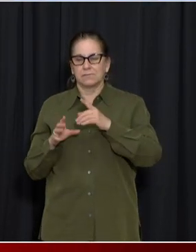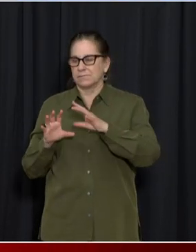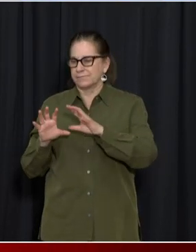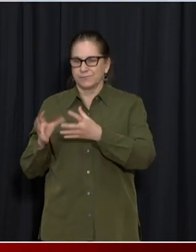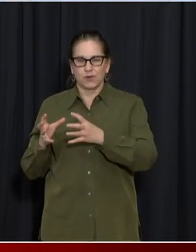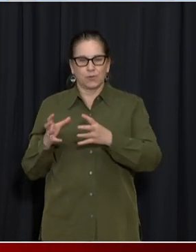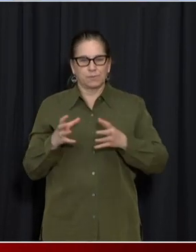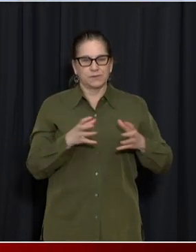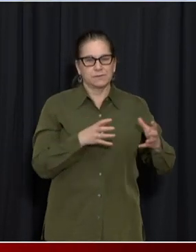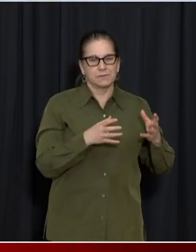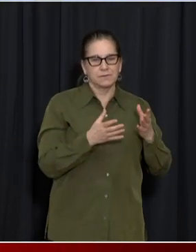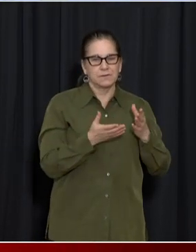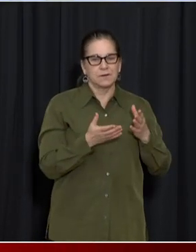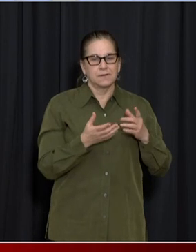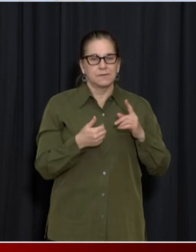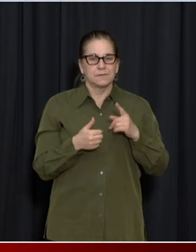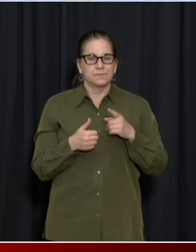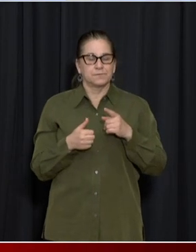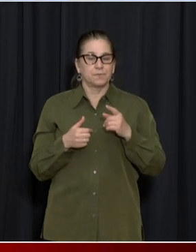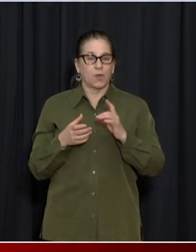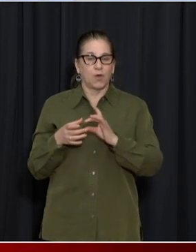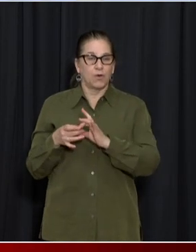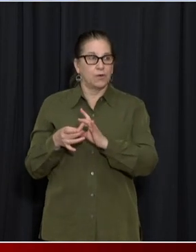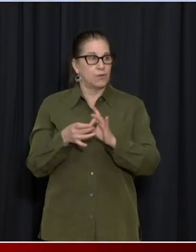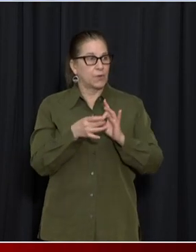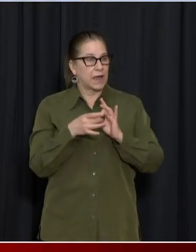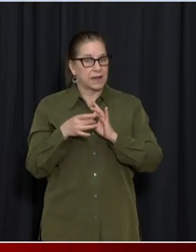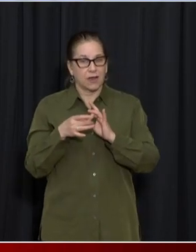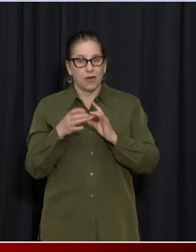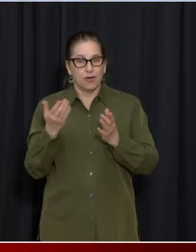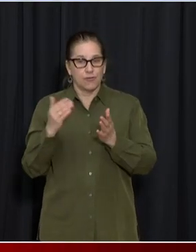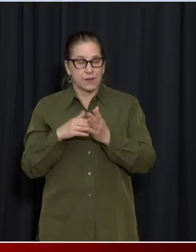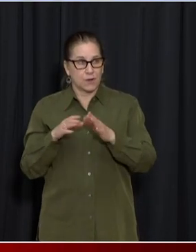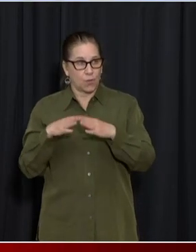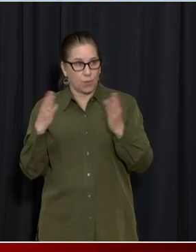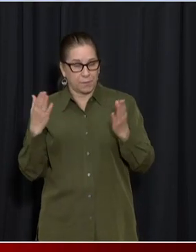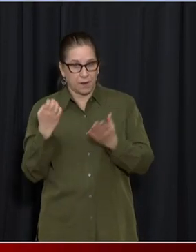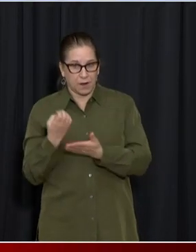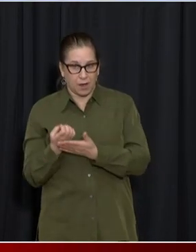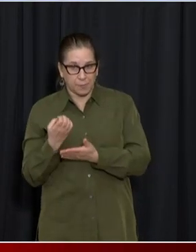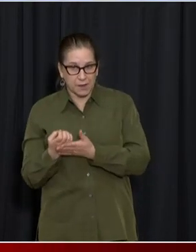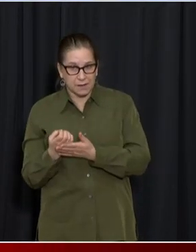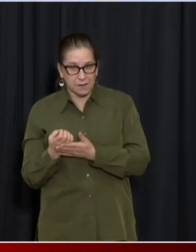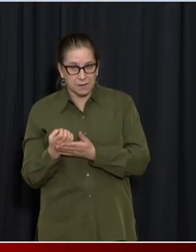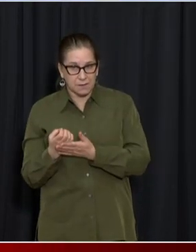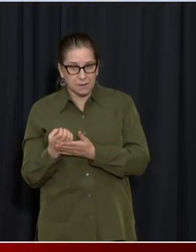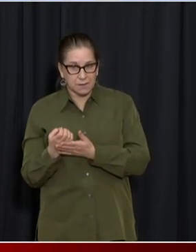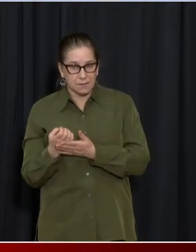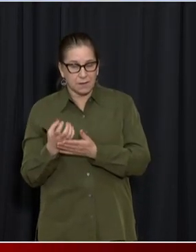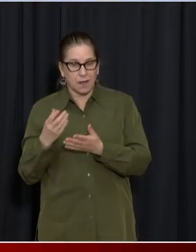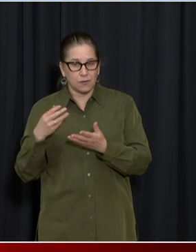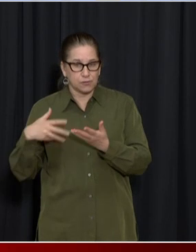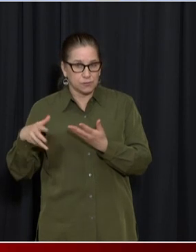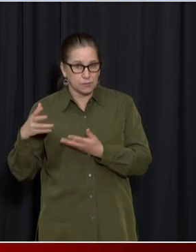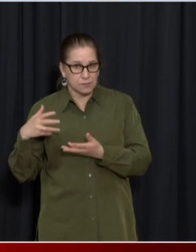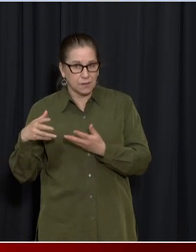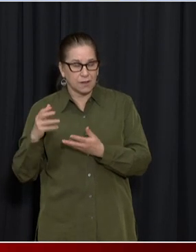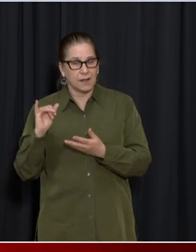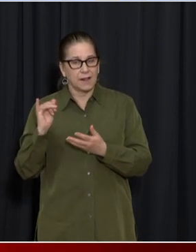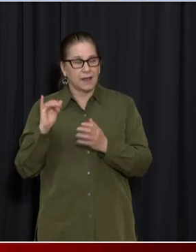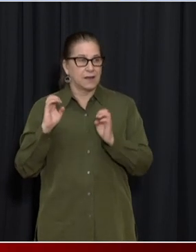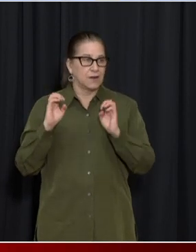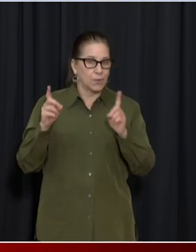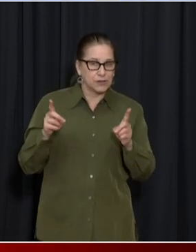coordinating the reopening of critical economic and social enablers such as education and transportation,